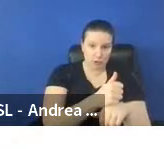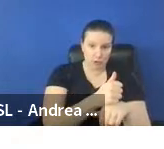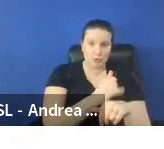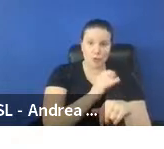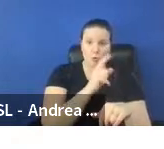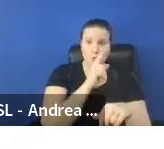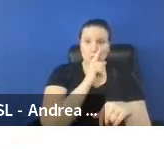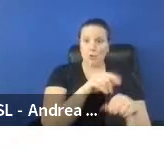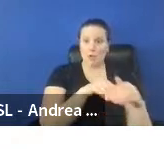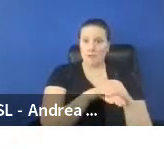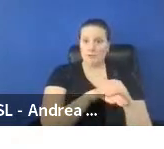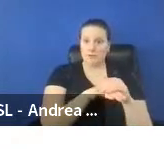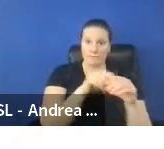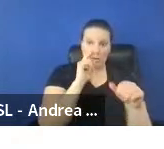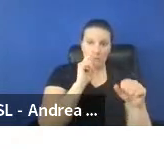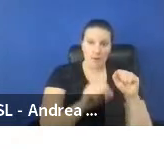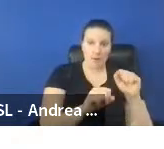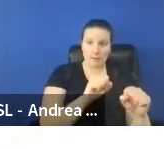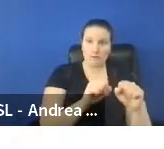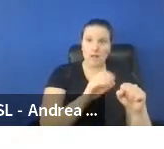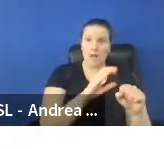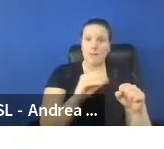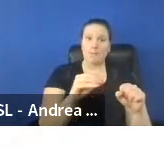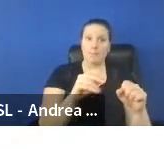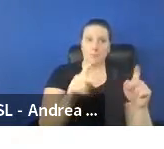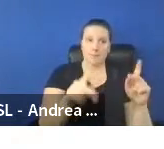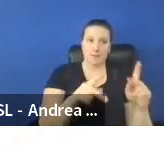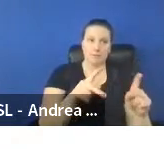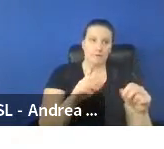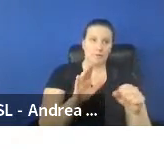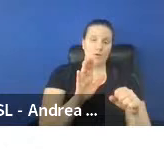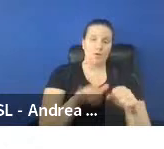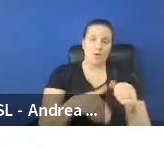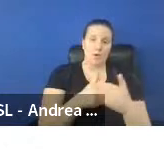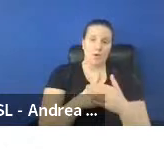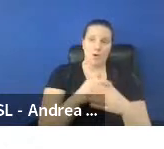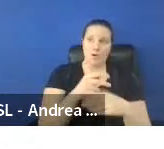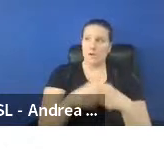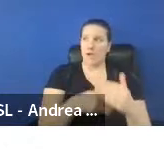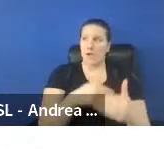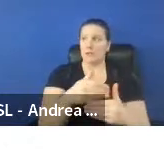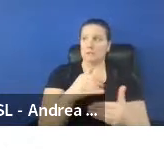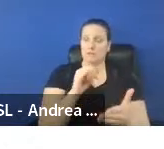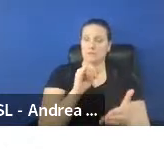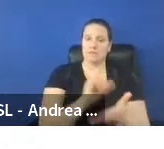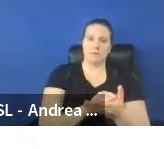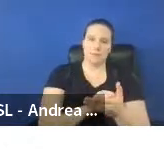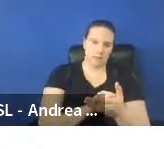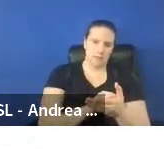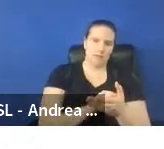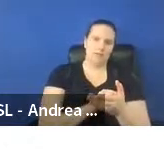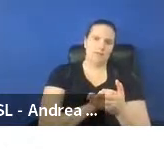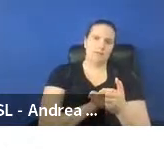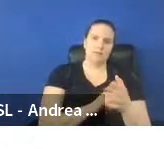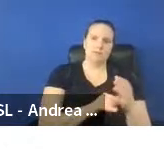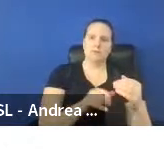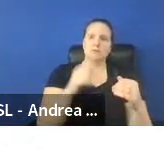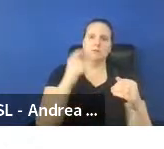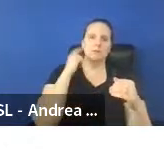truly accessible for bicycles and pedestrians of all kinds is going to be a crucial part of that investment.